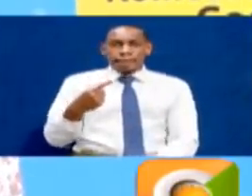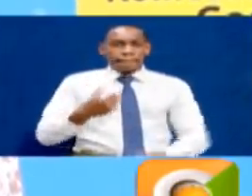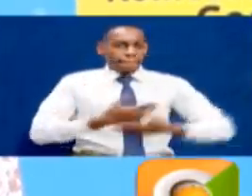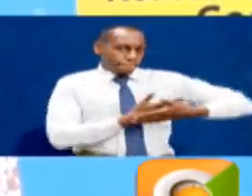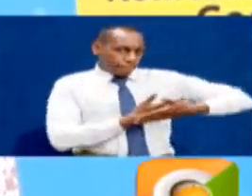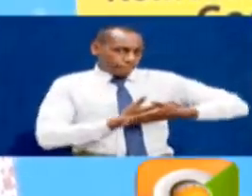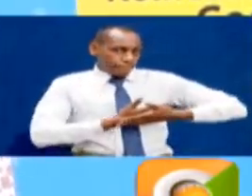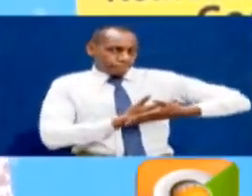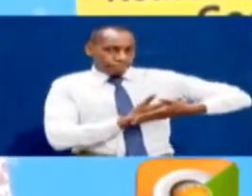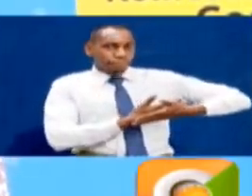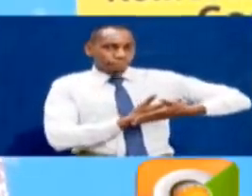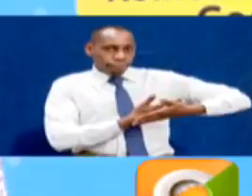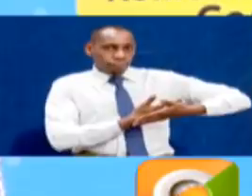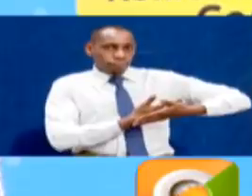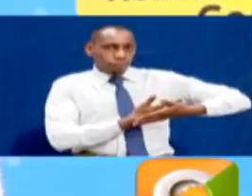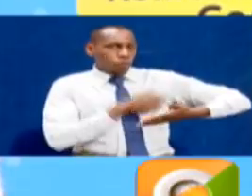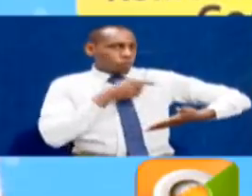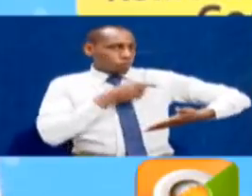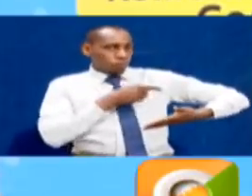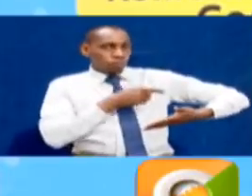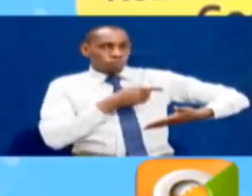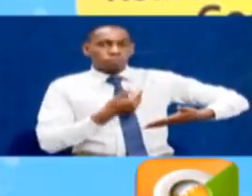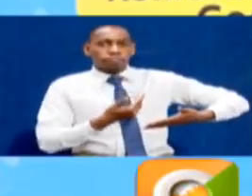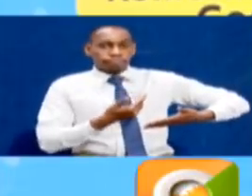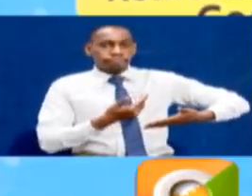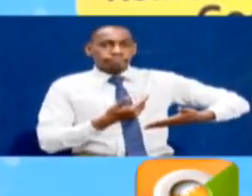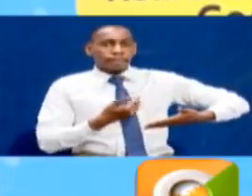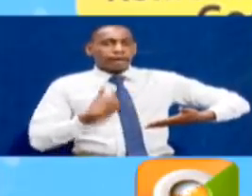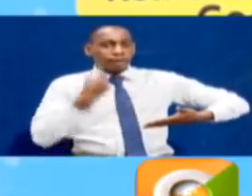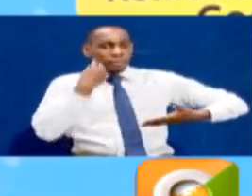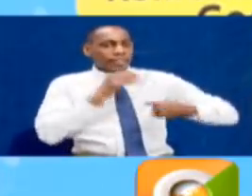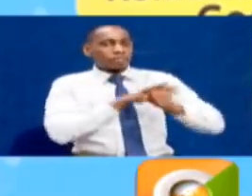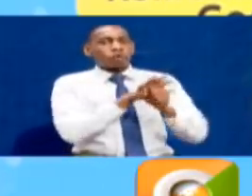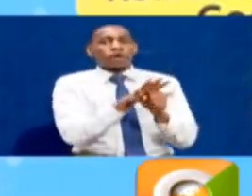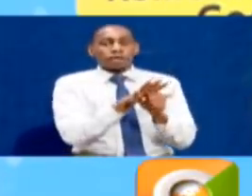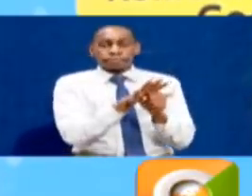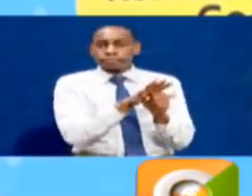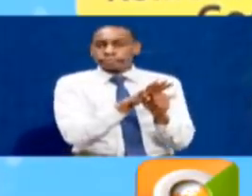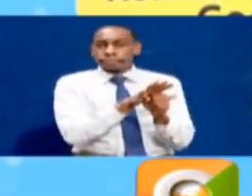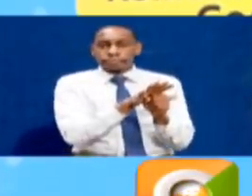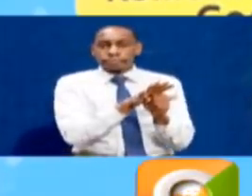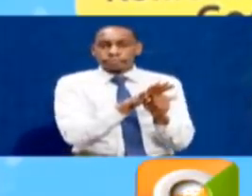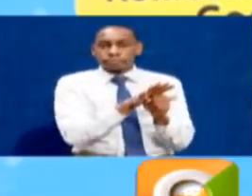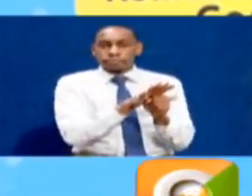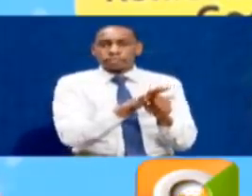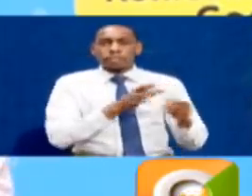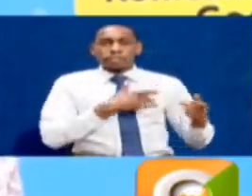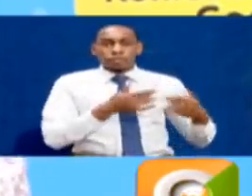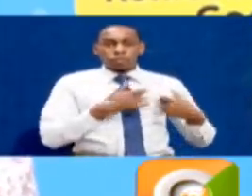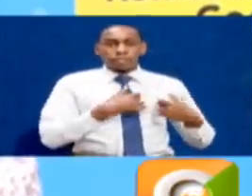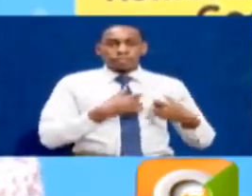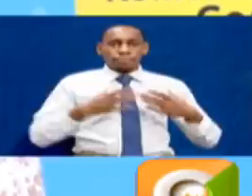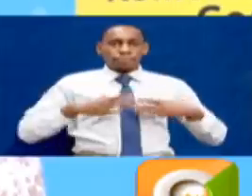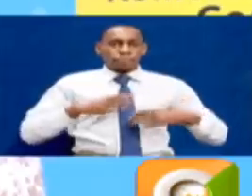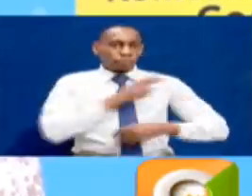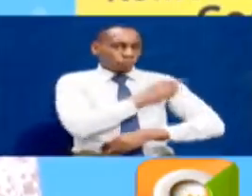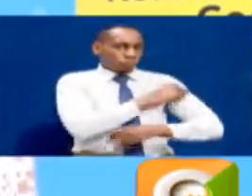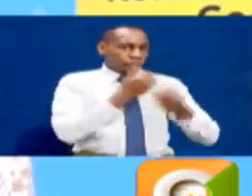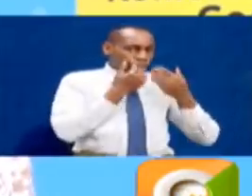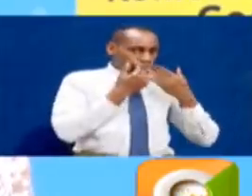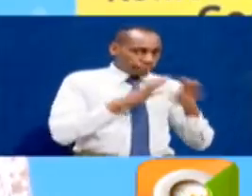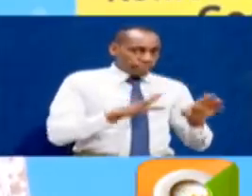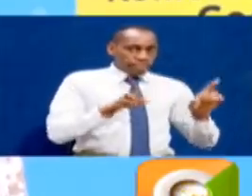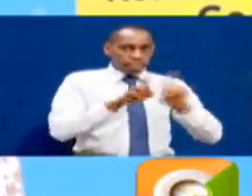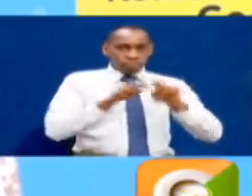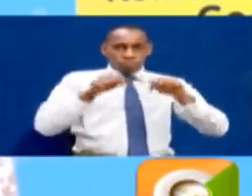an 11-month-old baby who has turned positive. In terms of discharges, today we